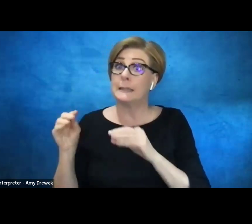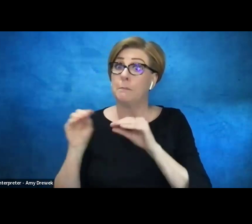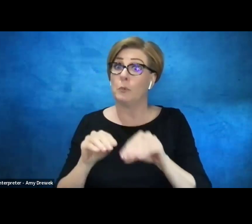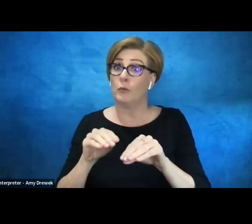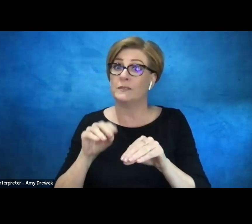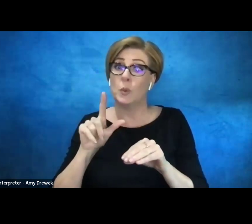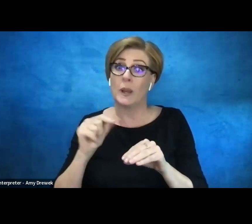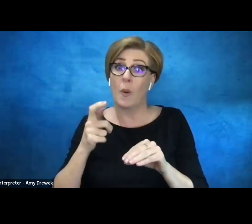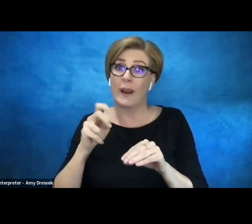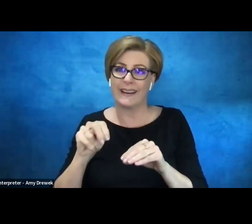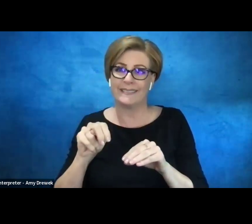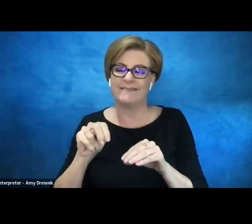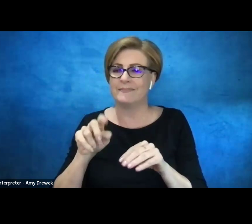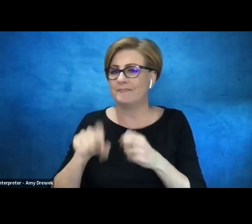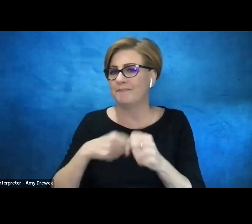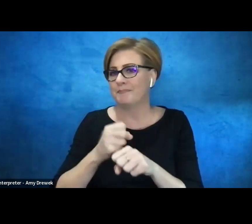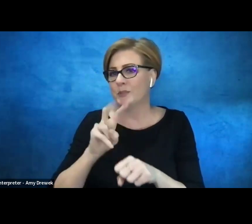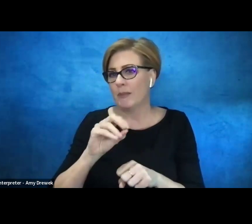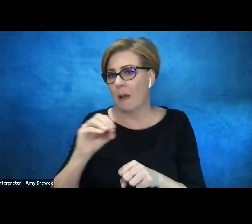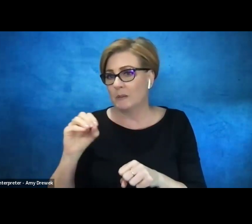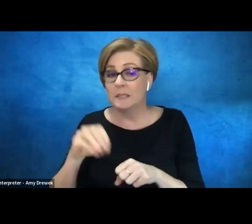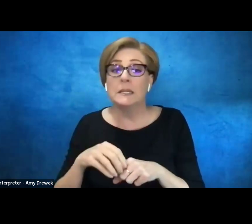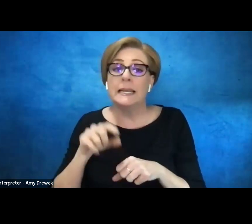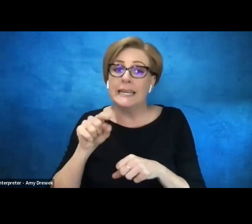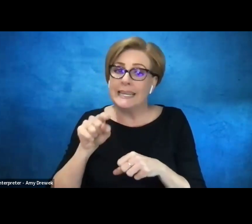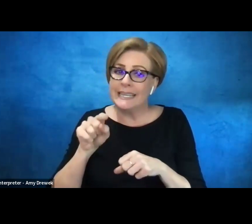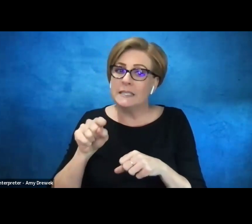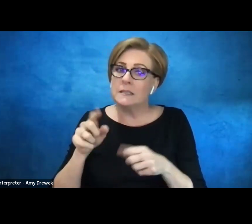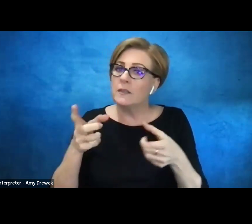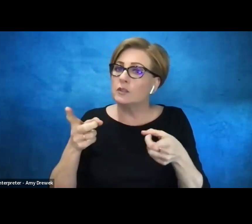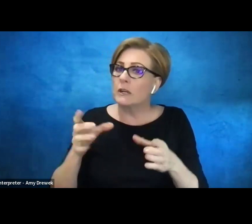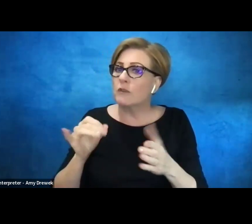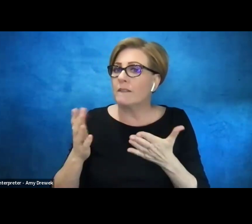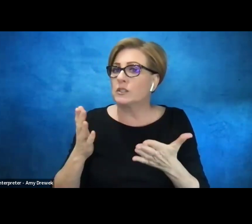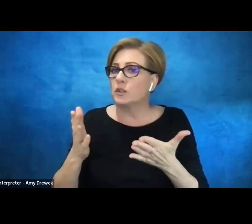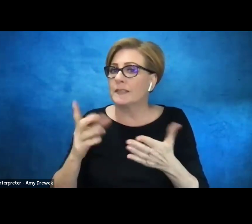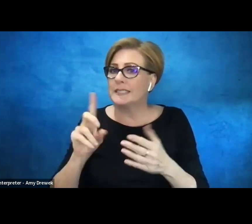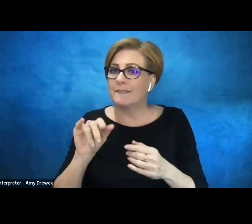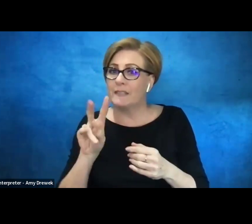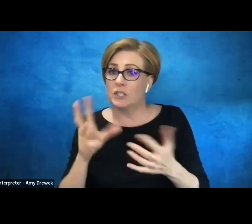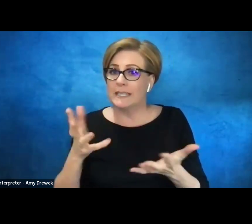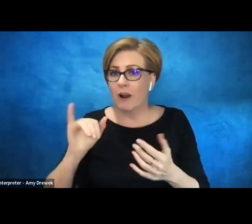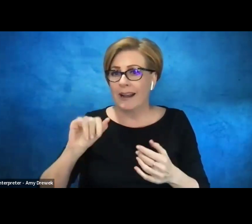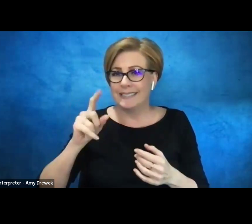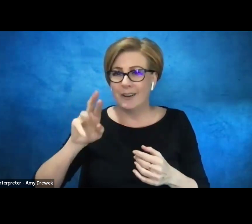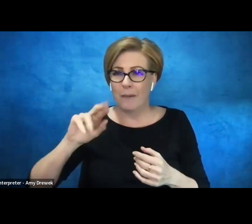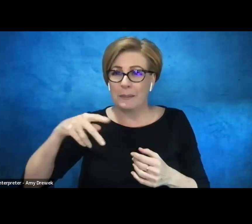with the Up to 3 program and is currently also the director of the services division here at the Institute. He loves the outdoors,